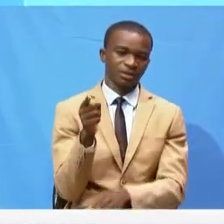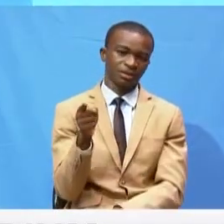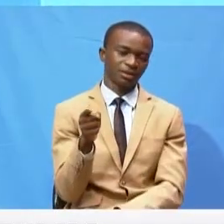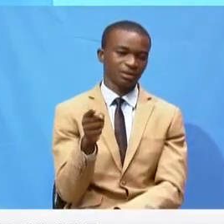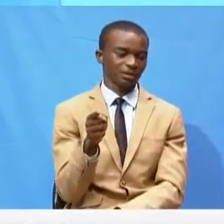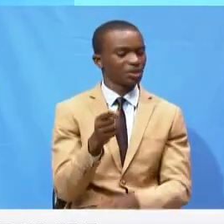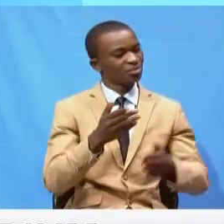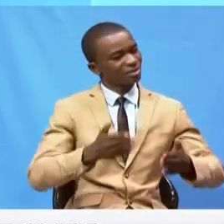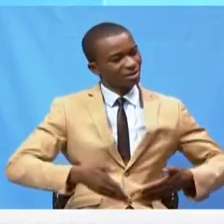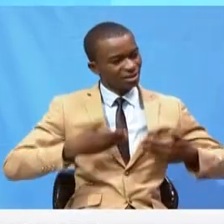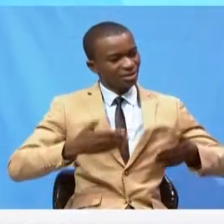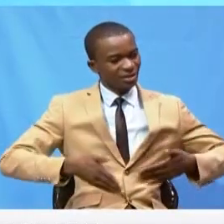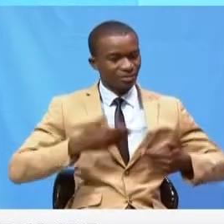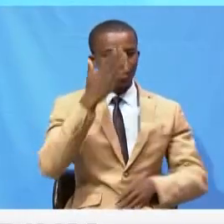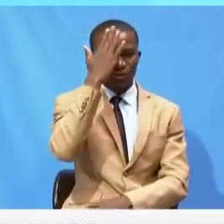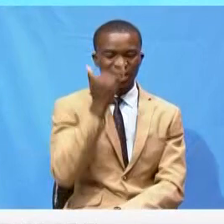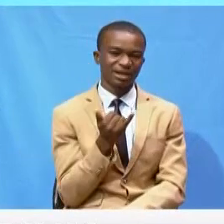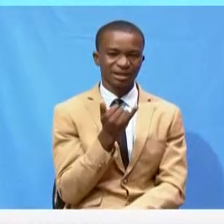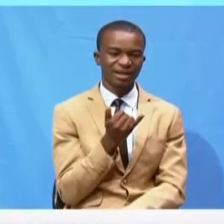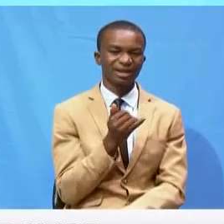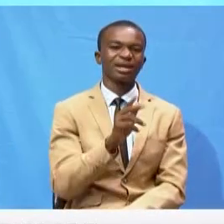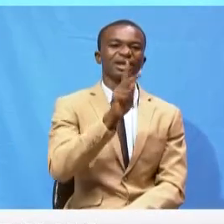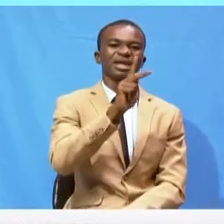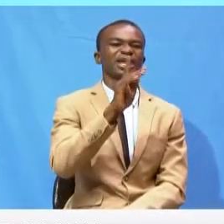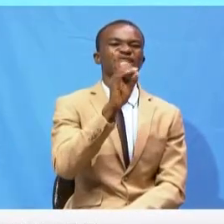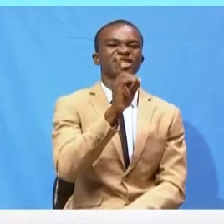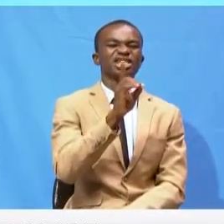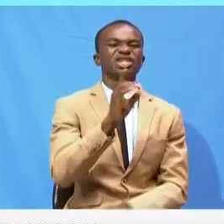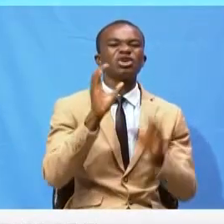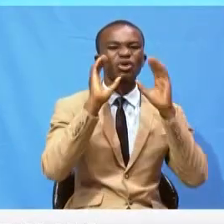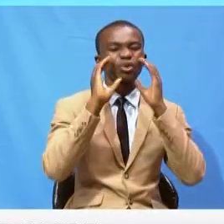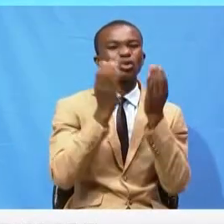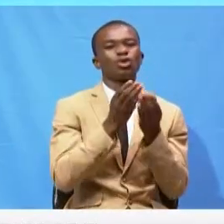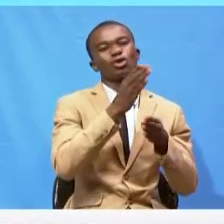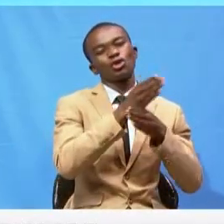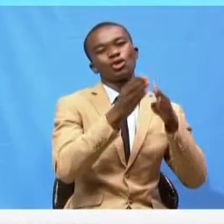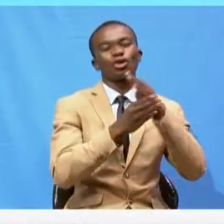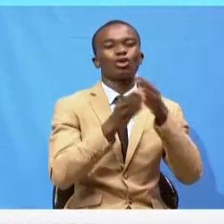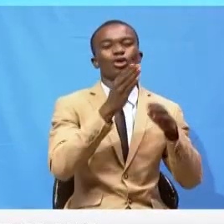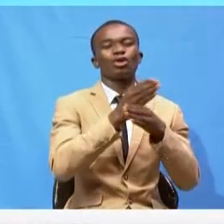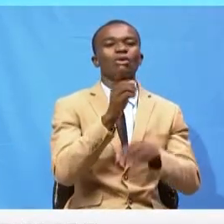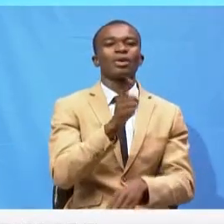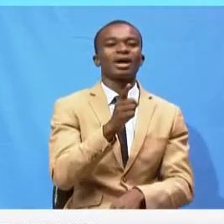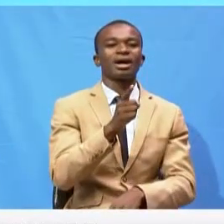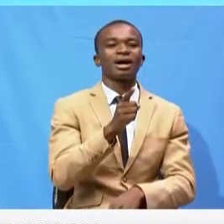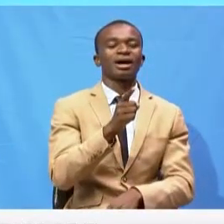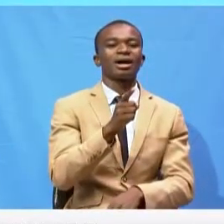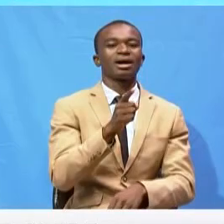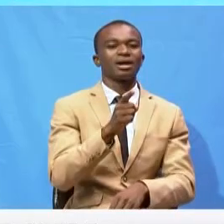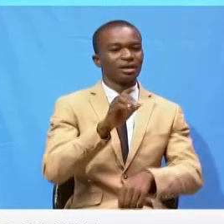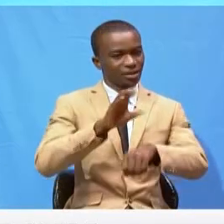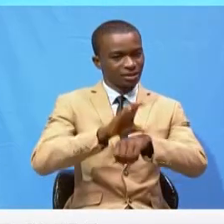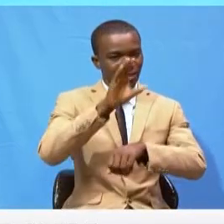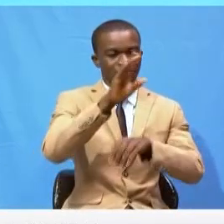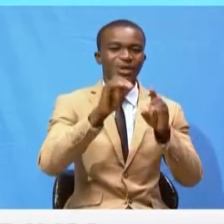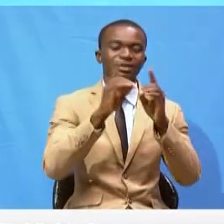has expressed satisfaction on the scope of works undertaken at the David Kaunda Stadium in Chipata District. The committee